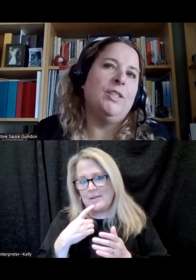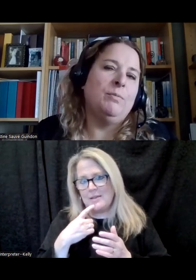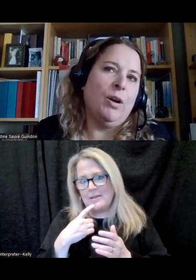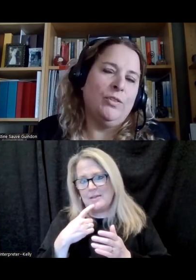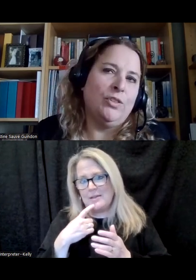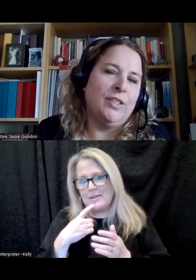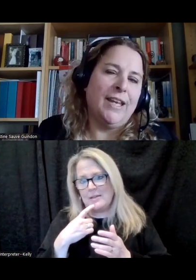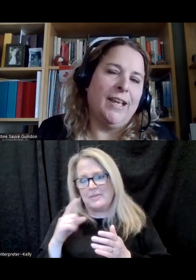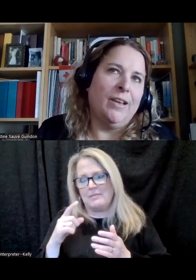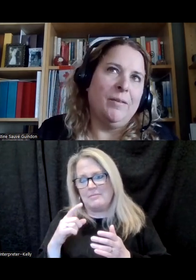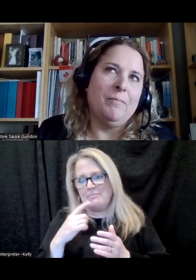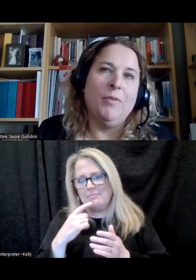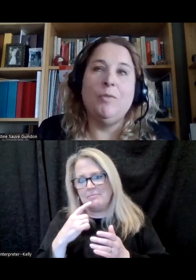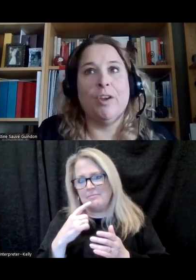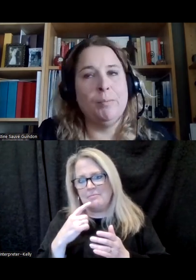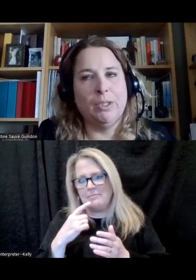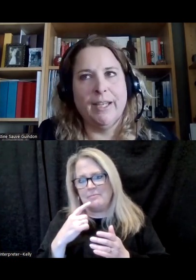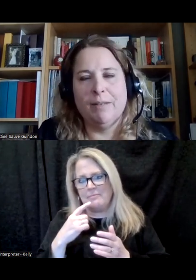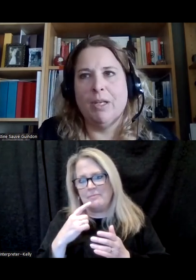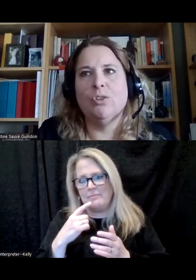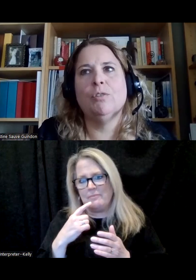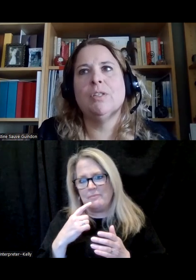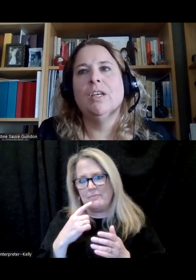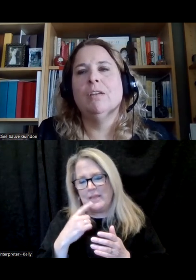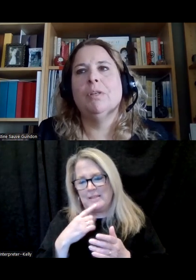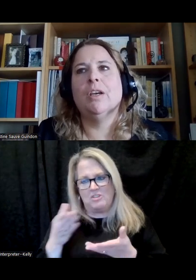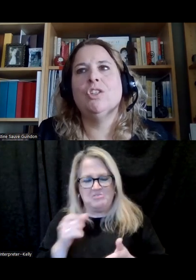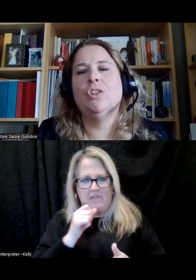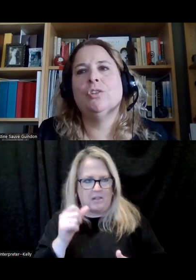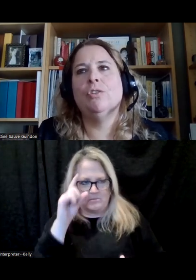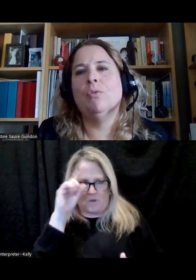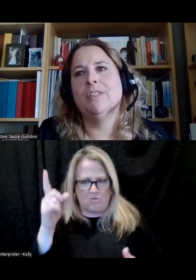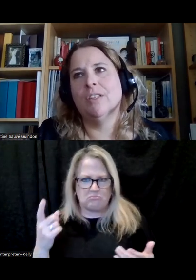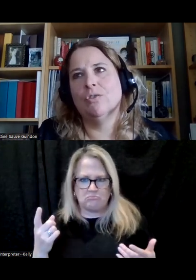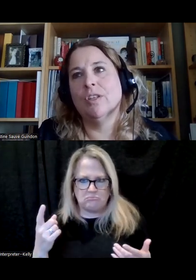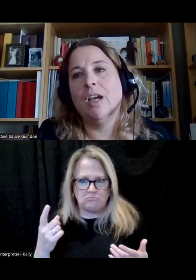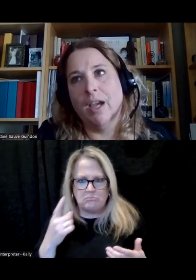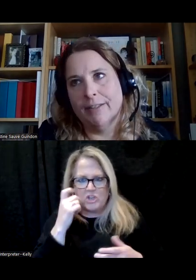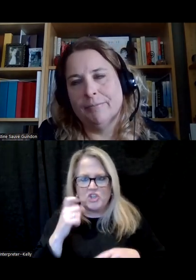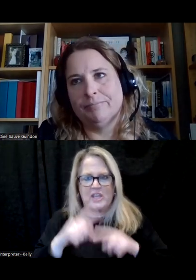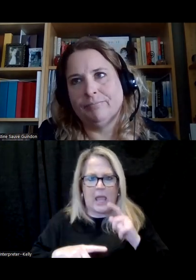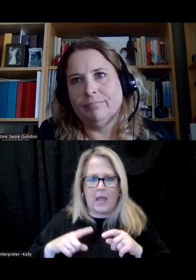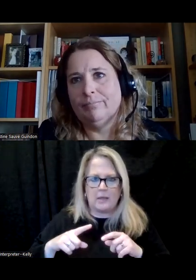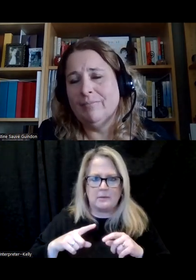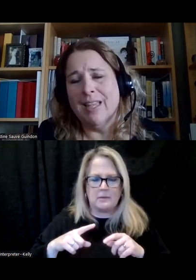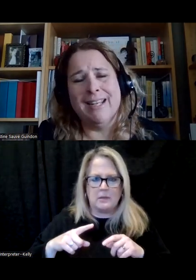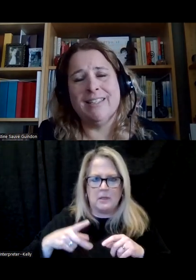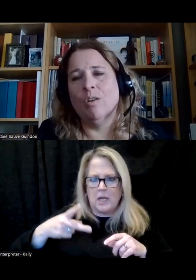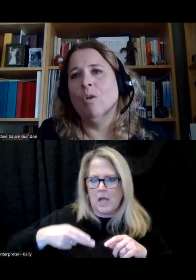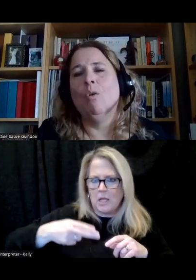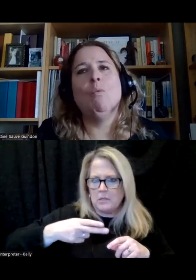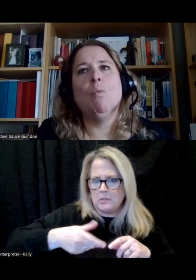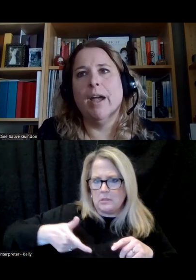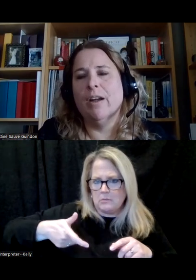wasn't very smart, just to say, be very polite in my terms, because she couldn't hold scissors and cut. And I